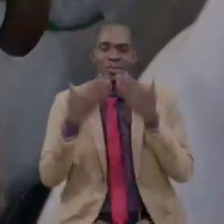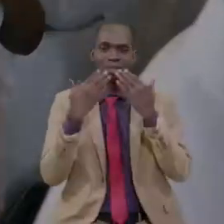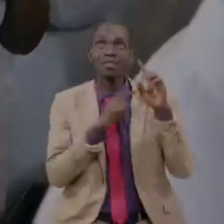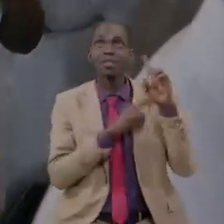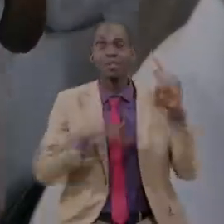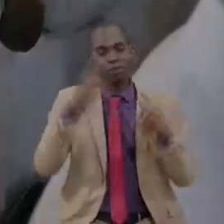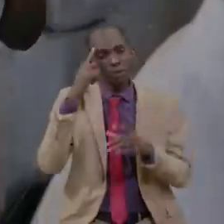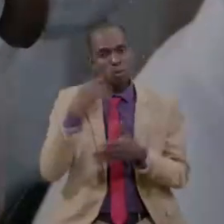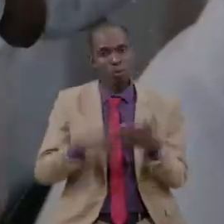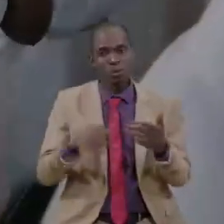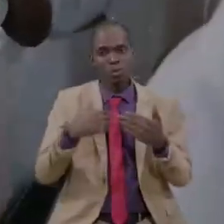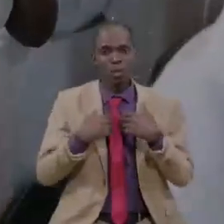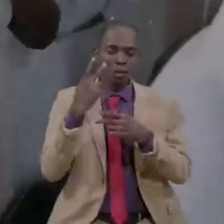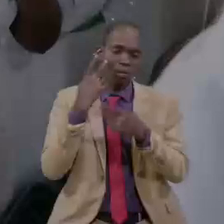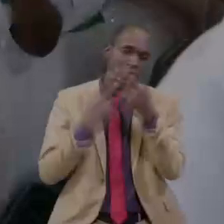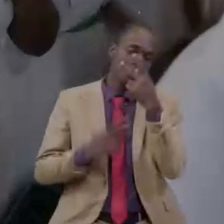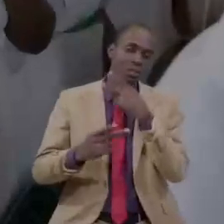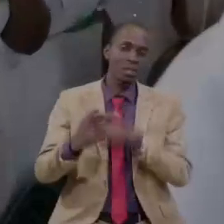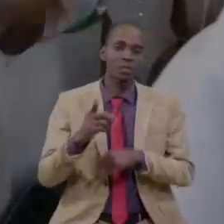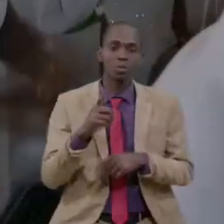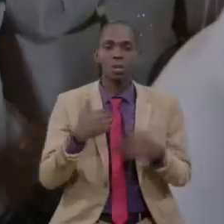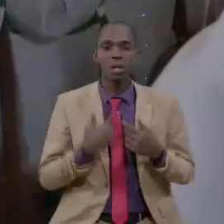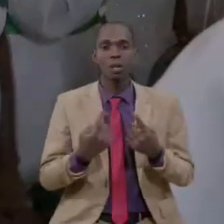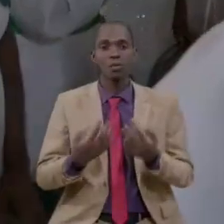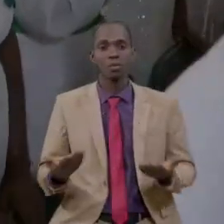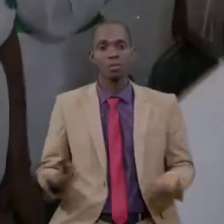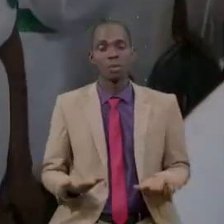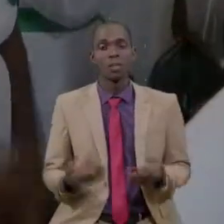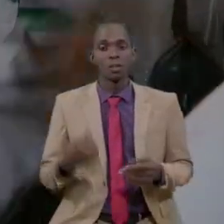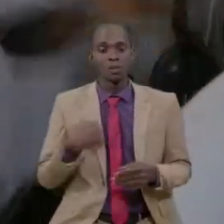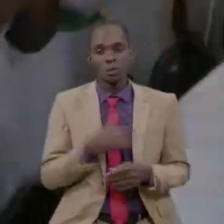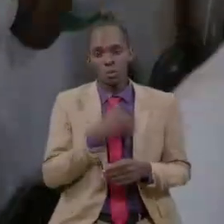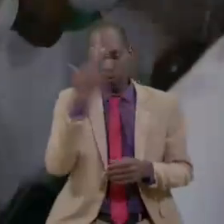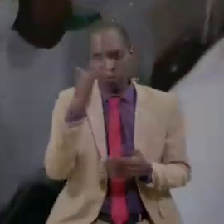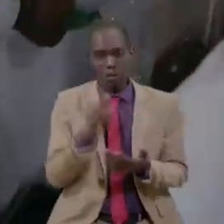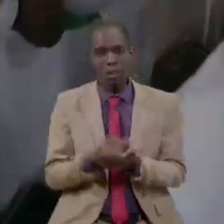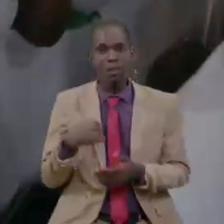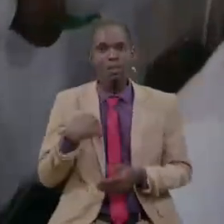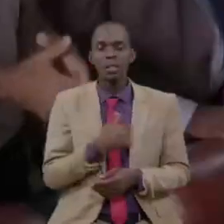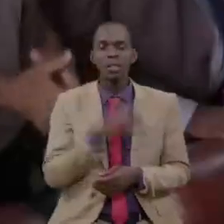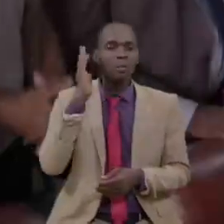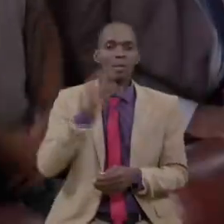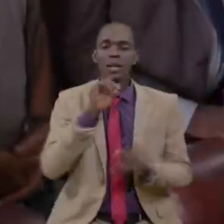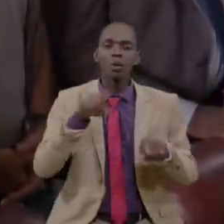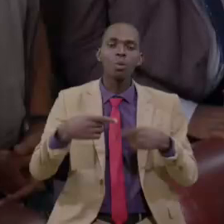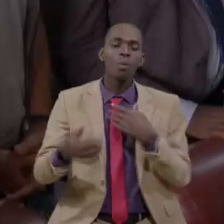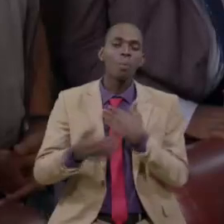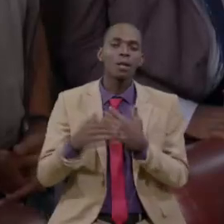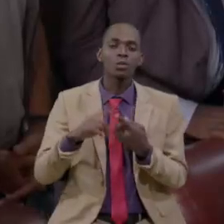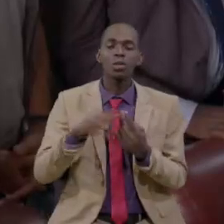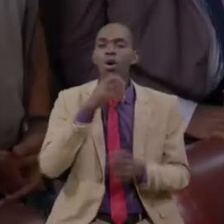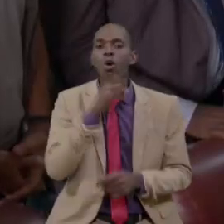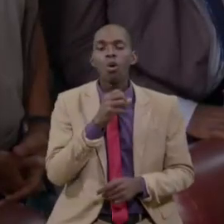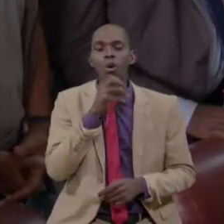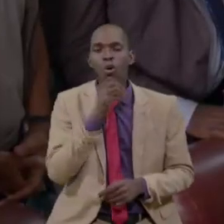come here, and as we go, we'll not go back to the old things. The Lord do it in